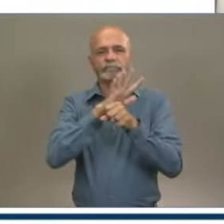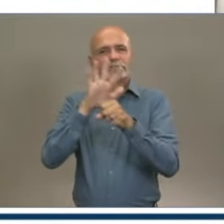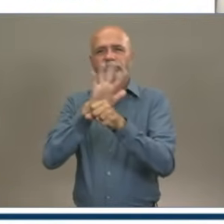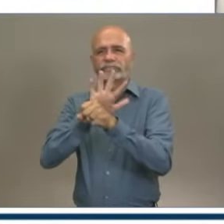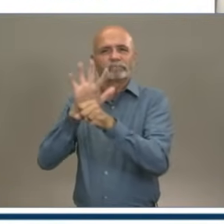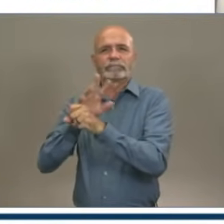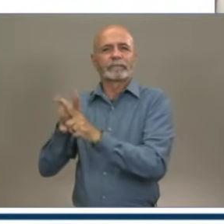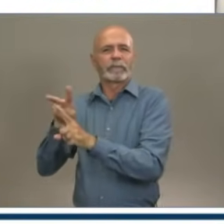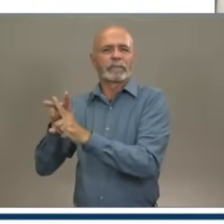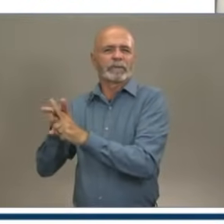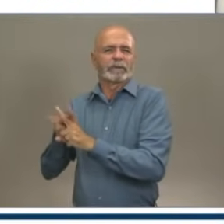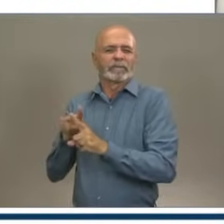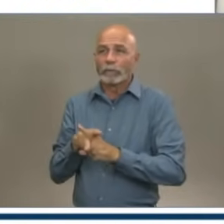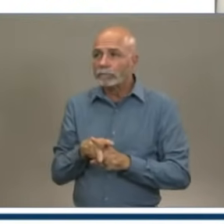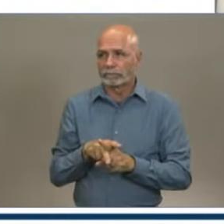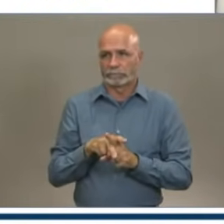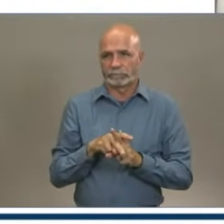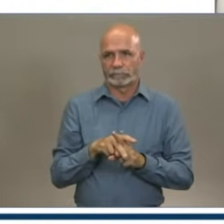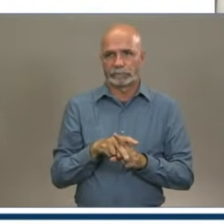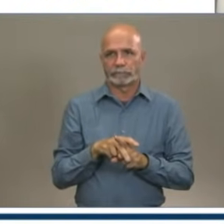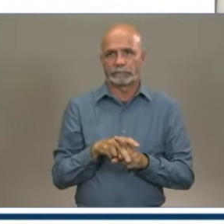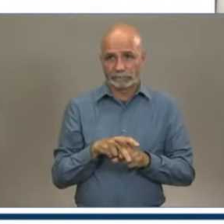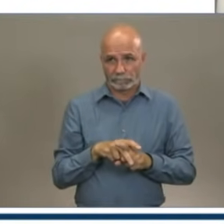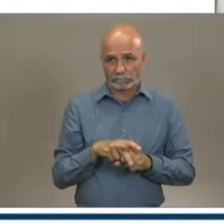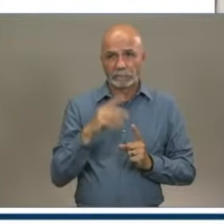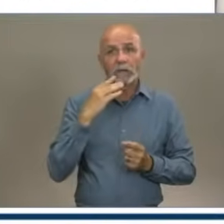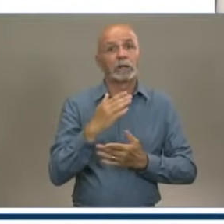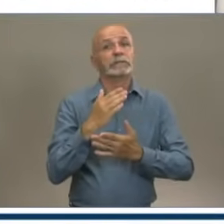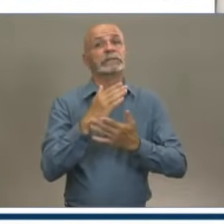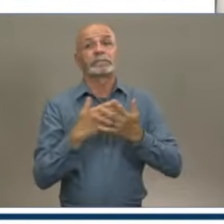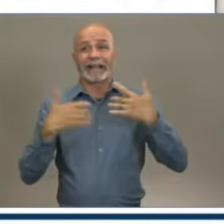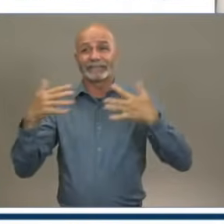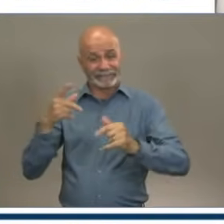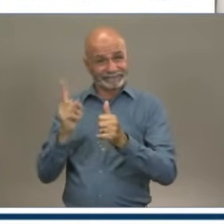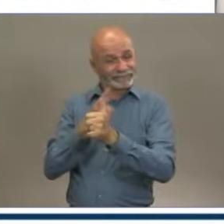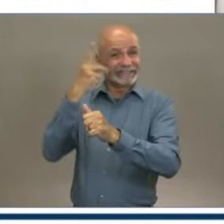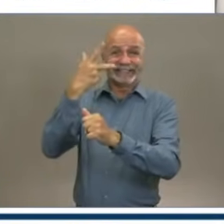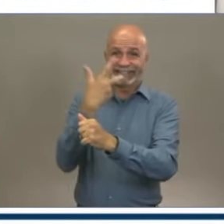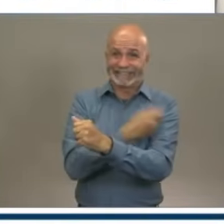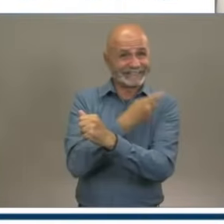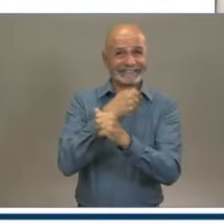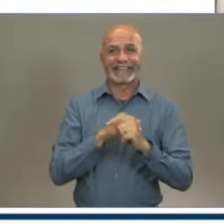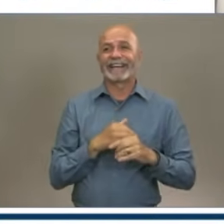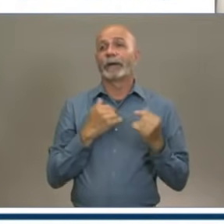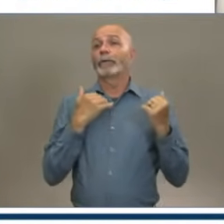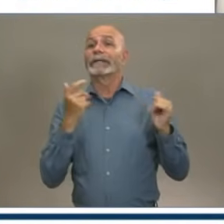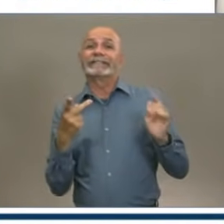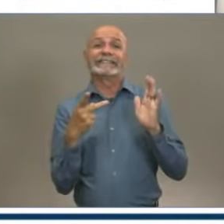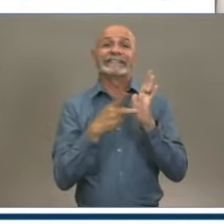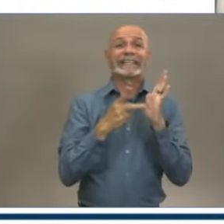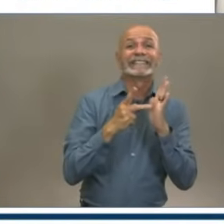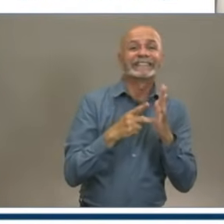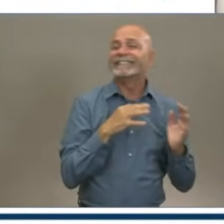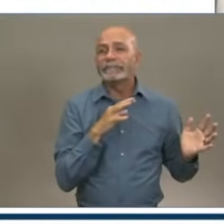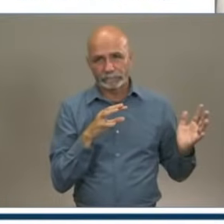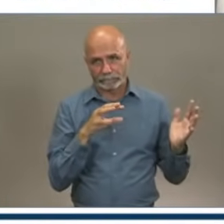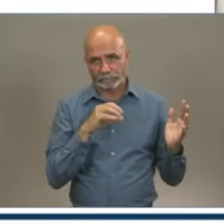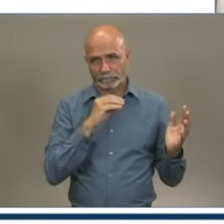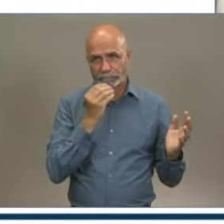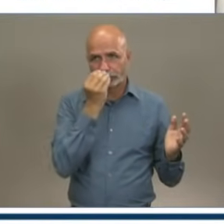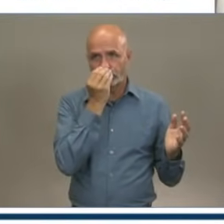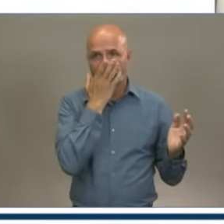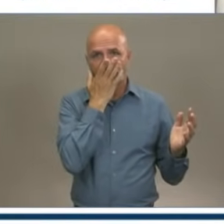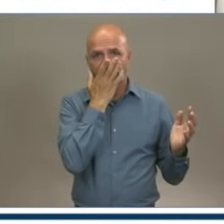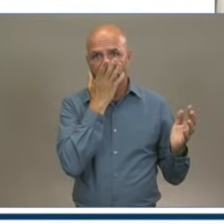Moderna. And there are still people who had their first shots earlier looking for any openings they can get to reschedule. Should this be a concern for